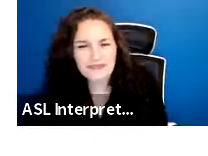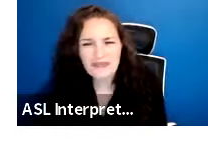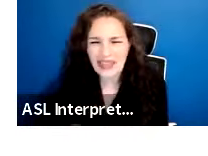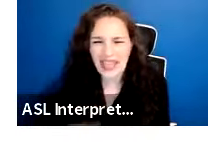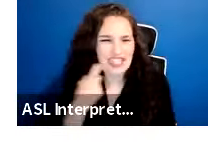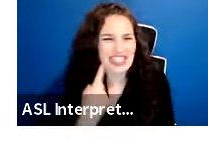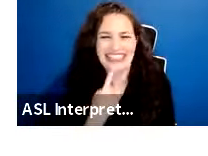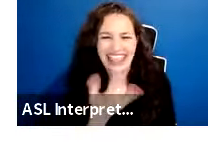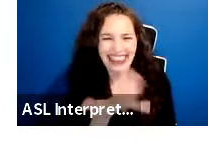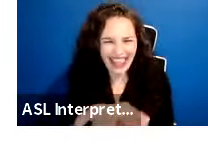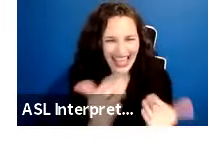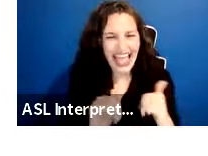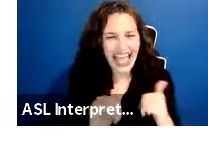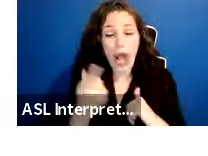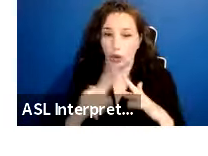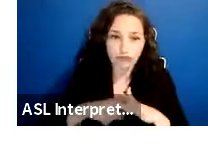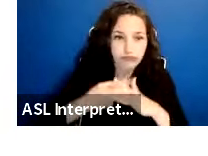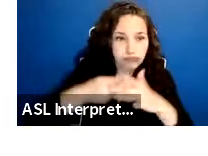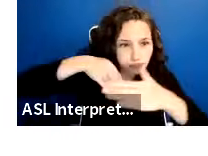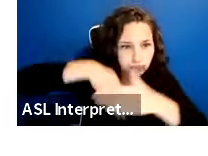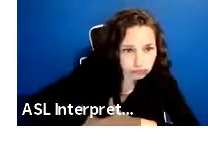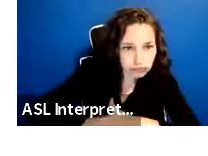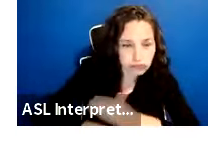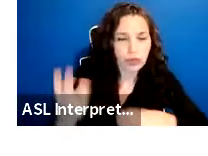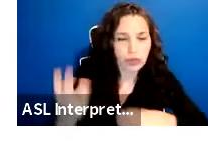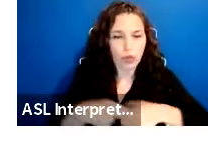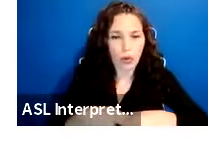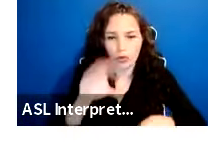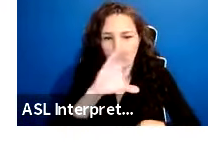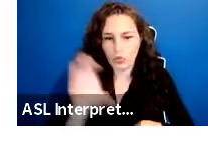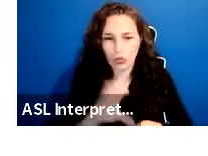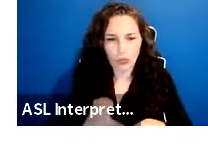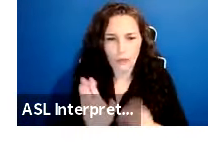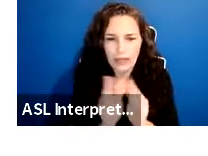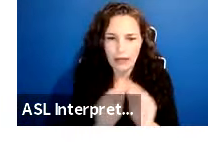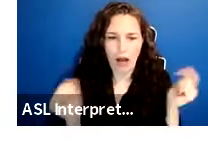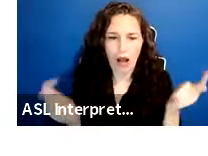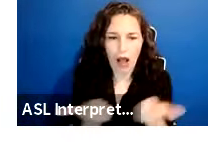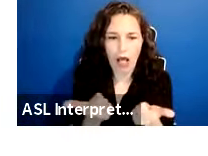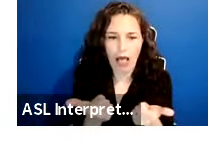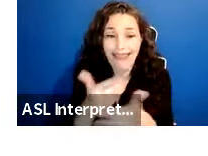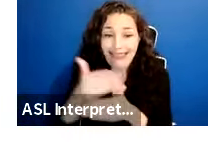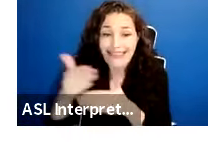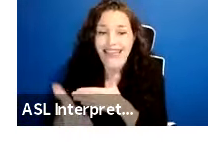you initiate or join a Zoom meeting, everyone ends up in the Zoom software.